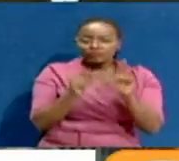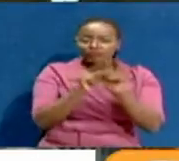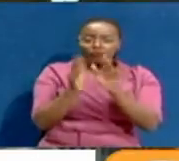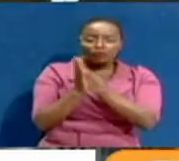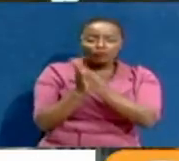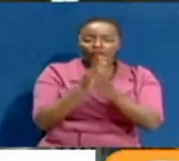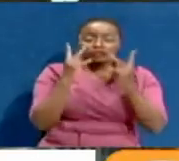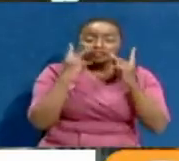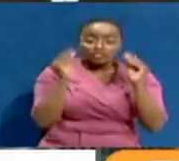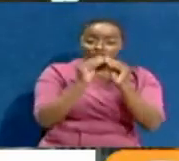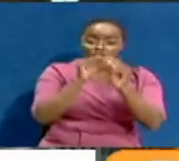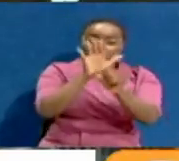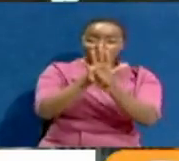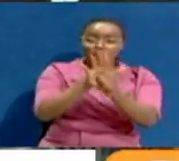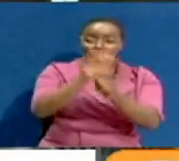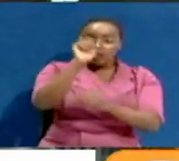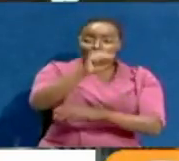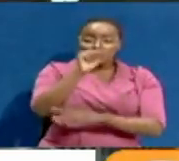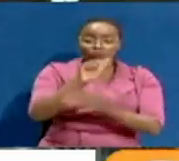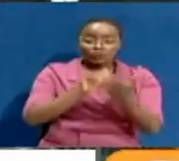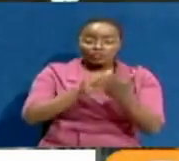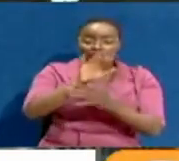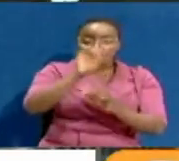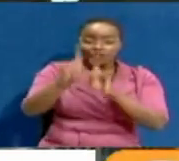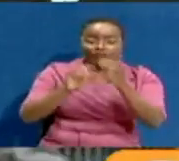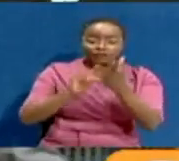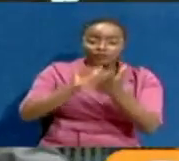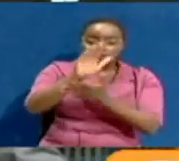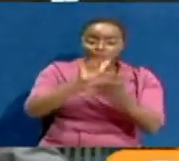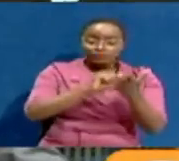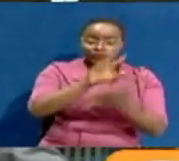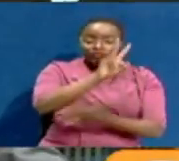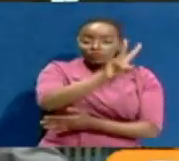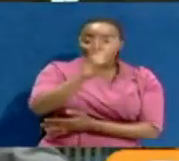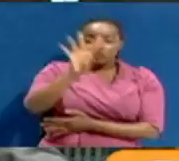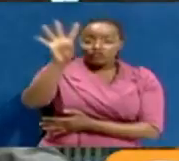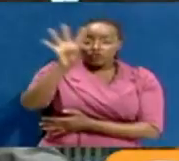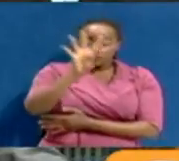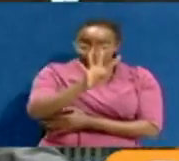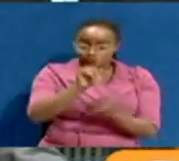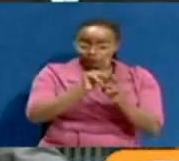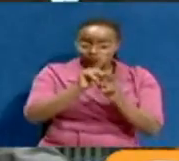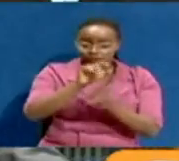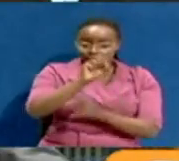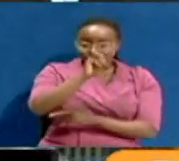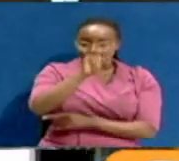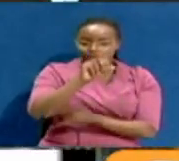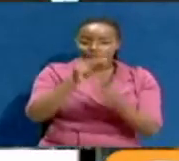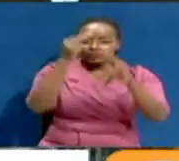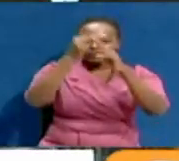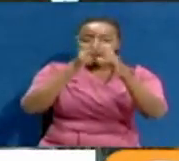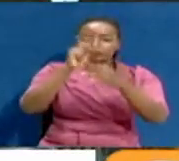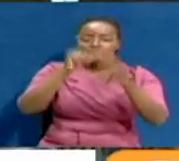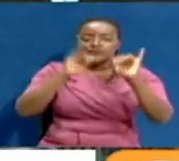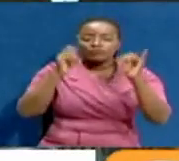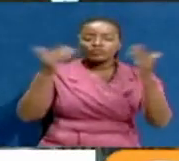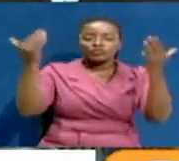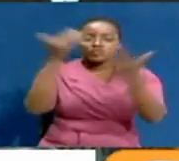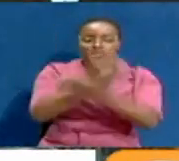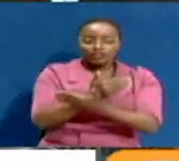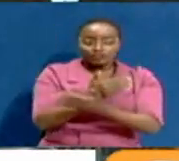lot of sessions like this where you can send in your questions. So keep sending them in. 22422 has been the SMS line, and the hashtag